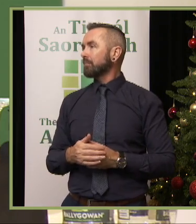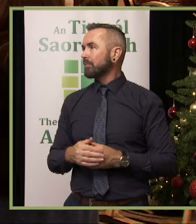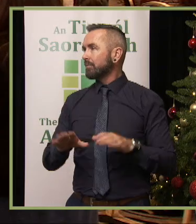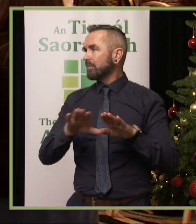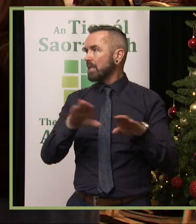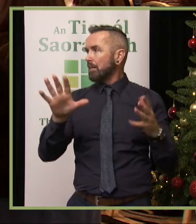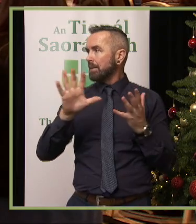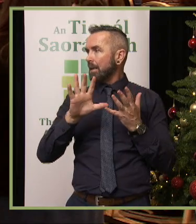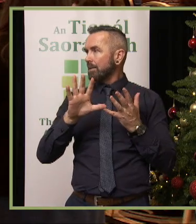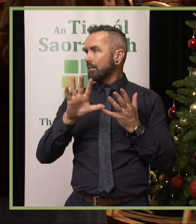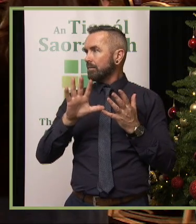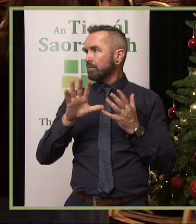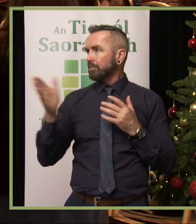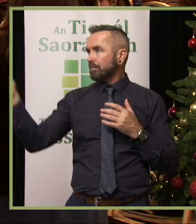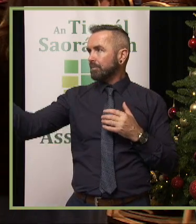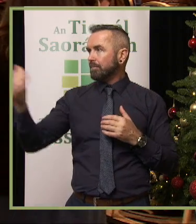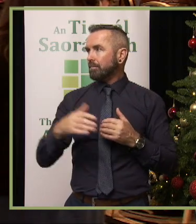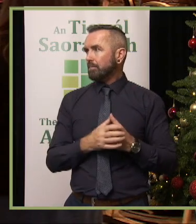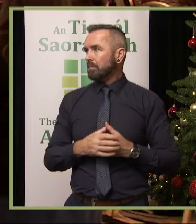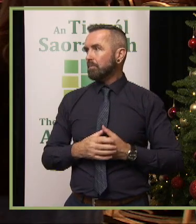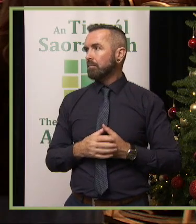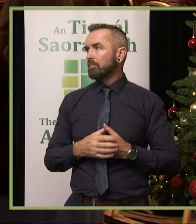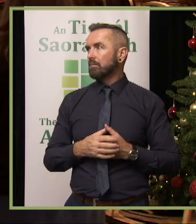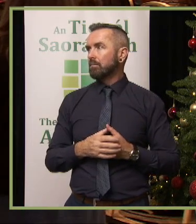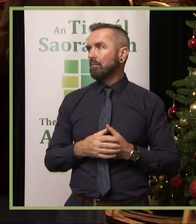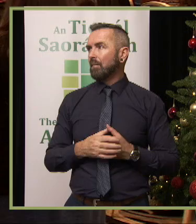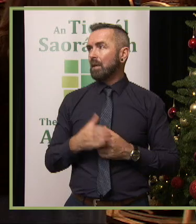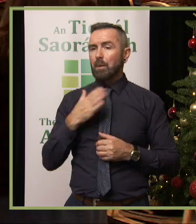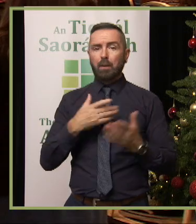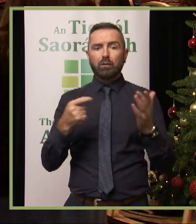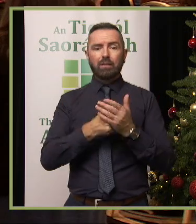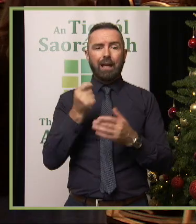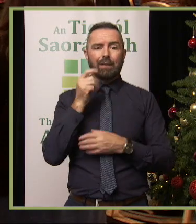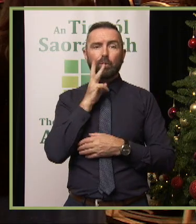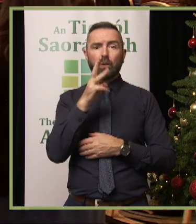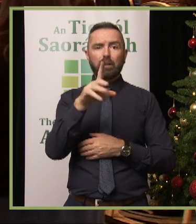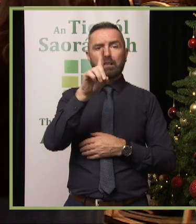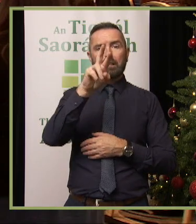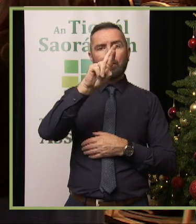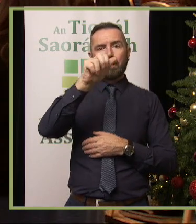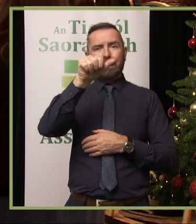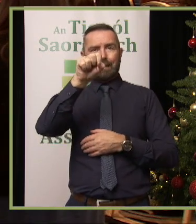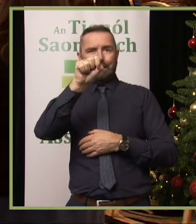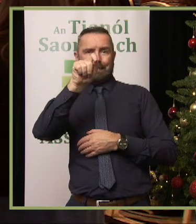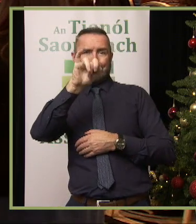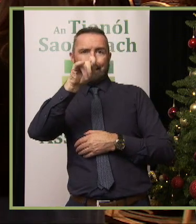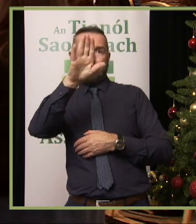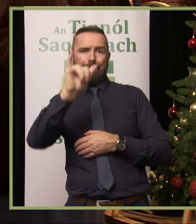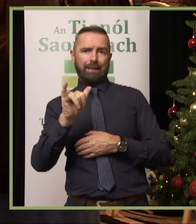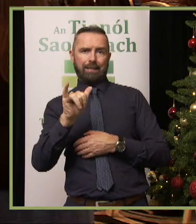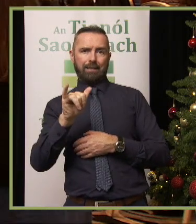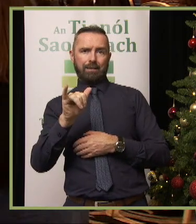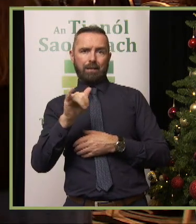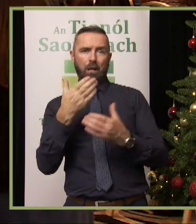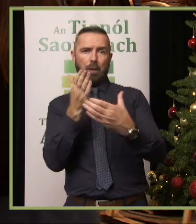table 10. You could just put drastically into between 2 and reduce, and it would take in the first line that we originally